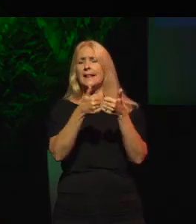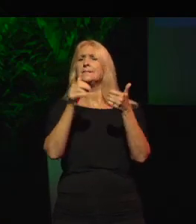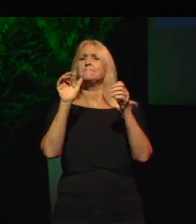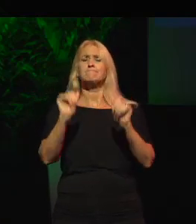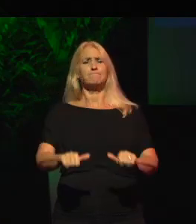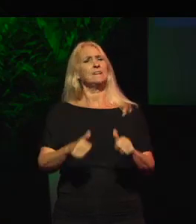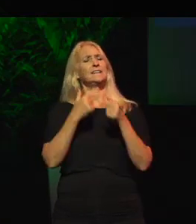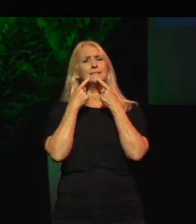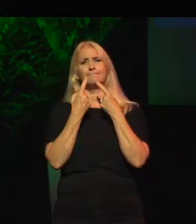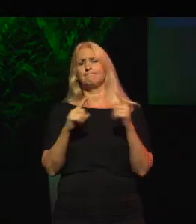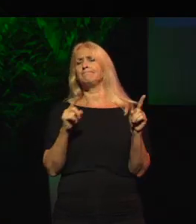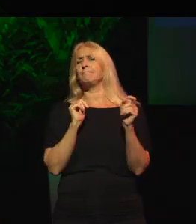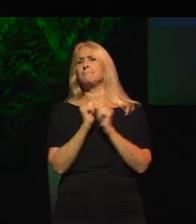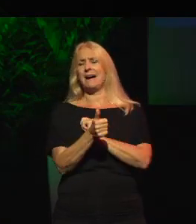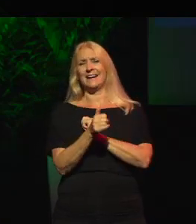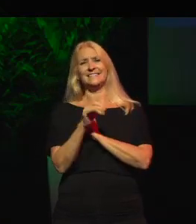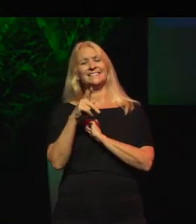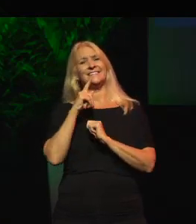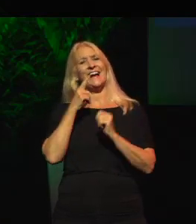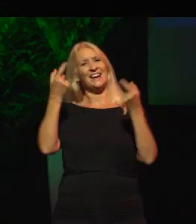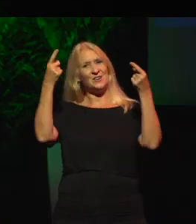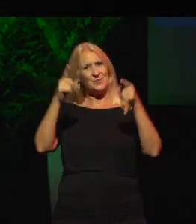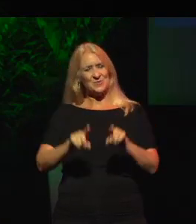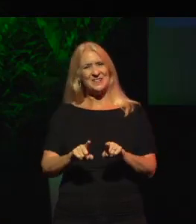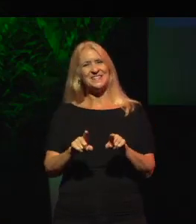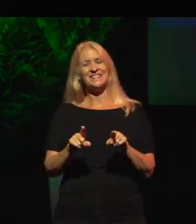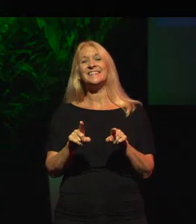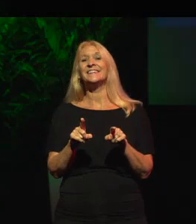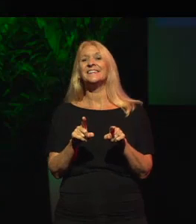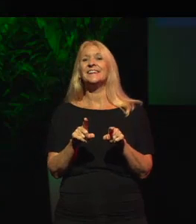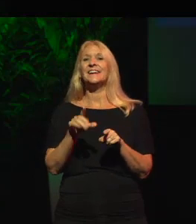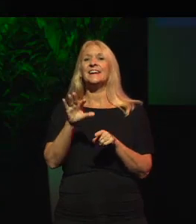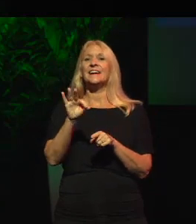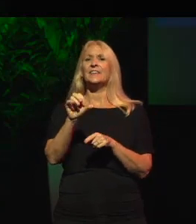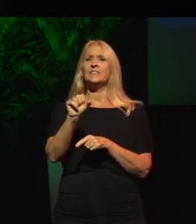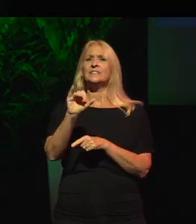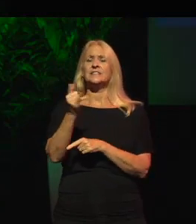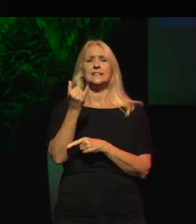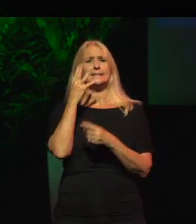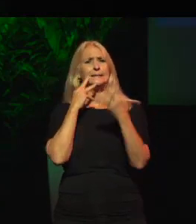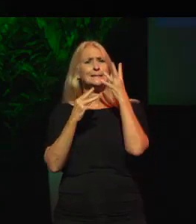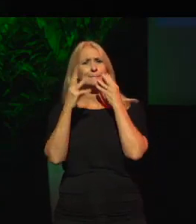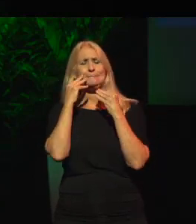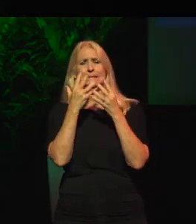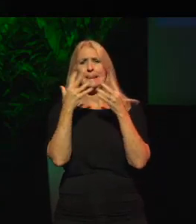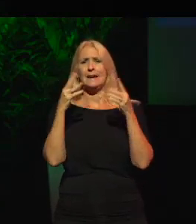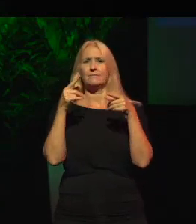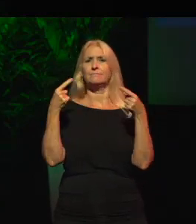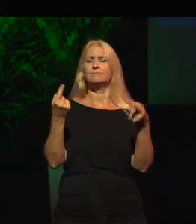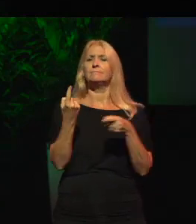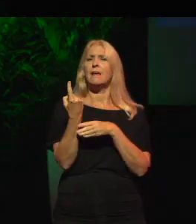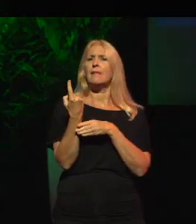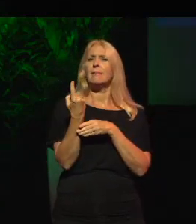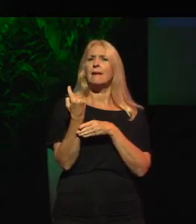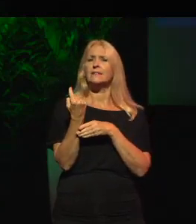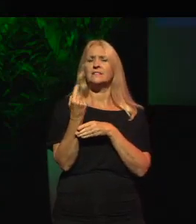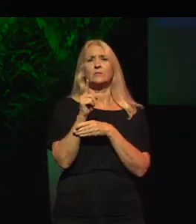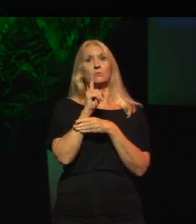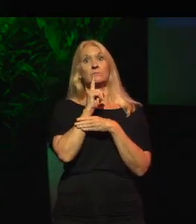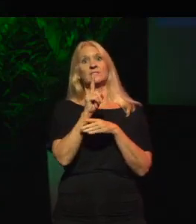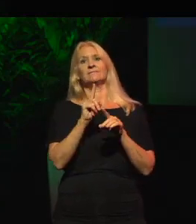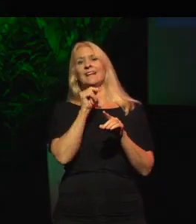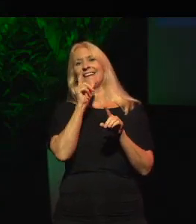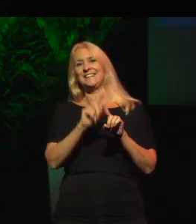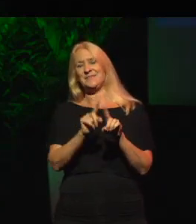way. And I agree wholeheartedly. FSCJ has been through a lot over the years, and this past year was really no